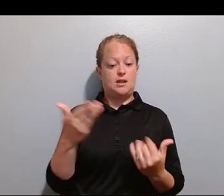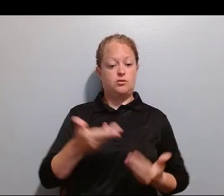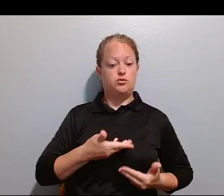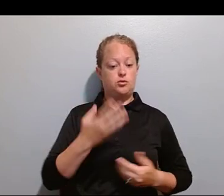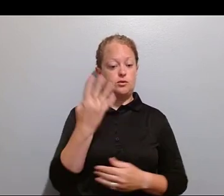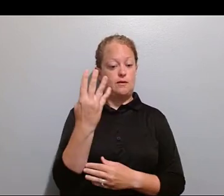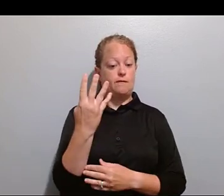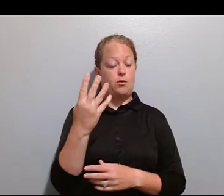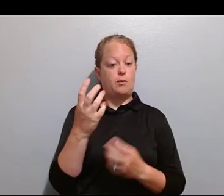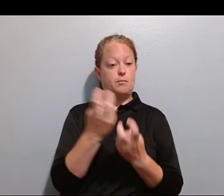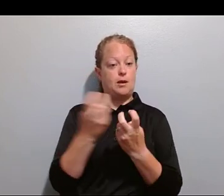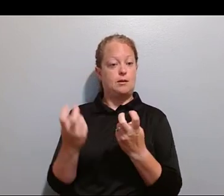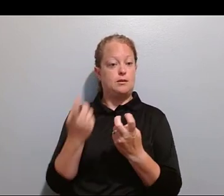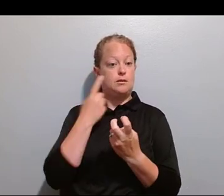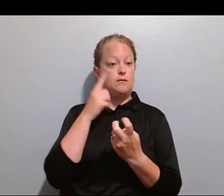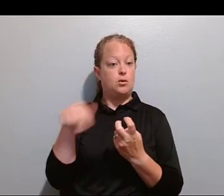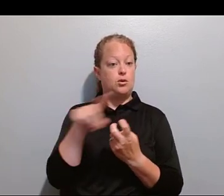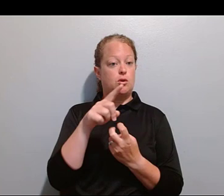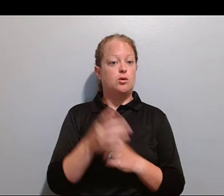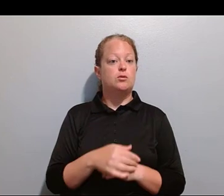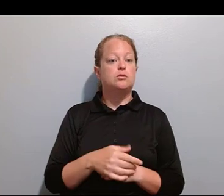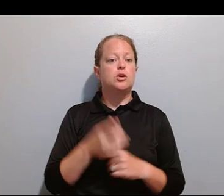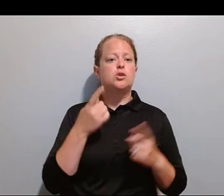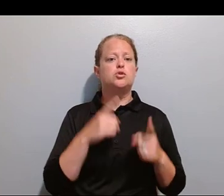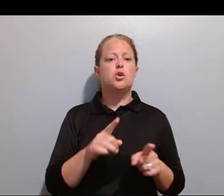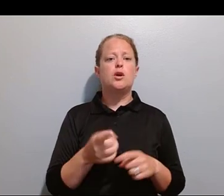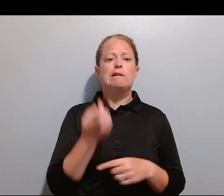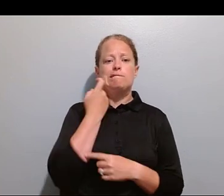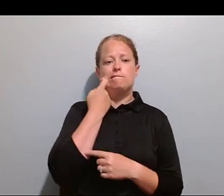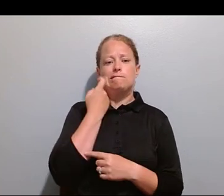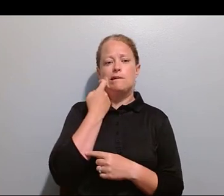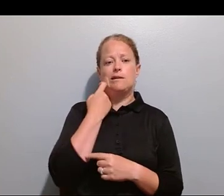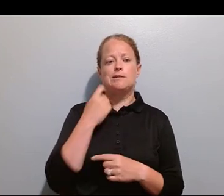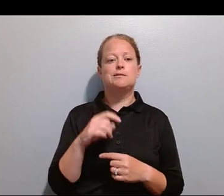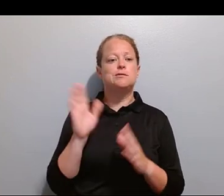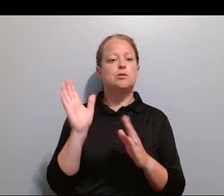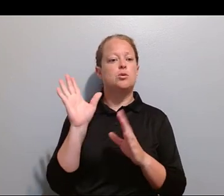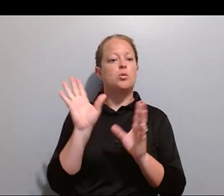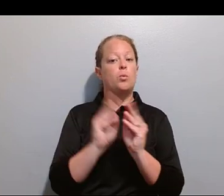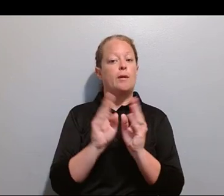During the last webinar, which took place last year,